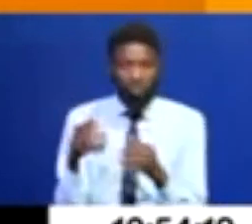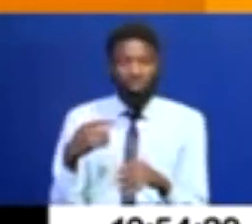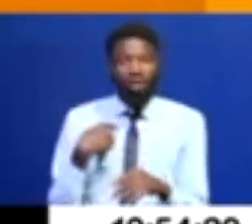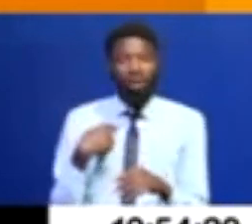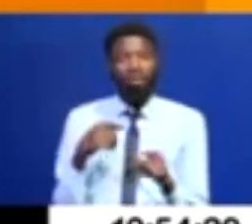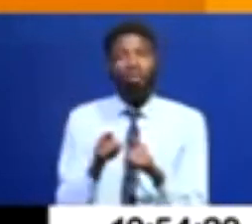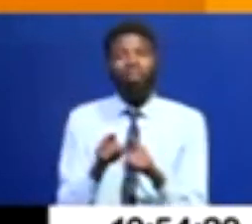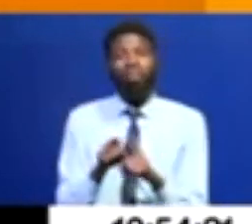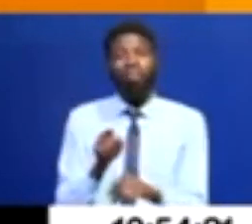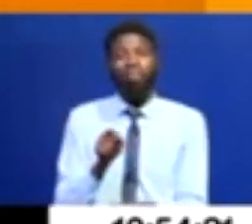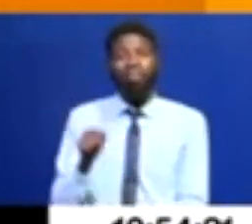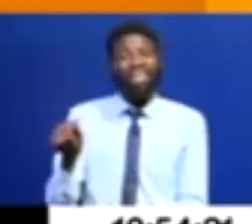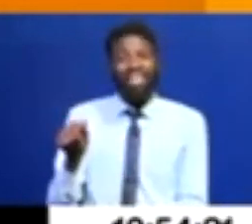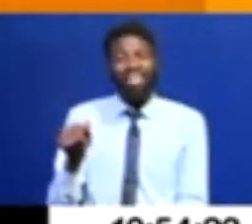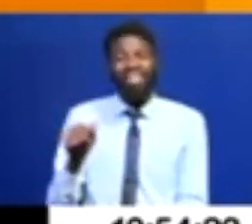pay